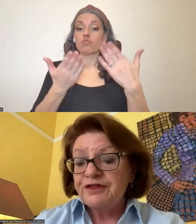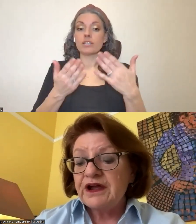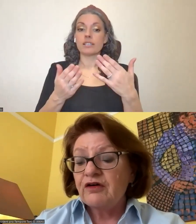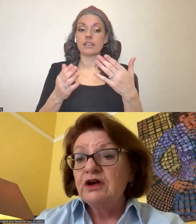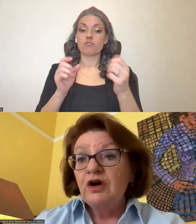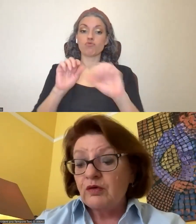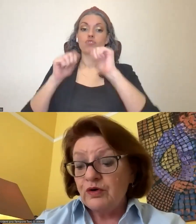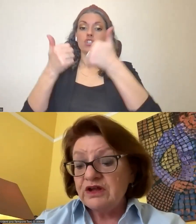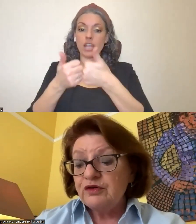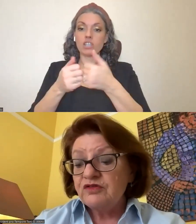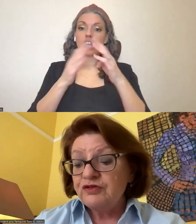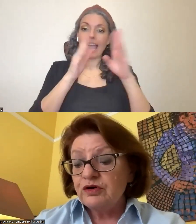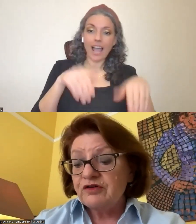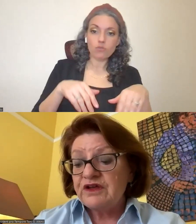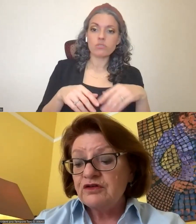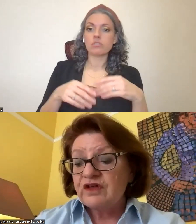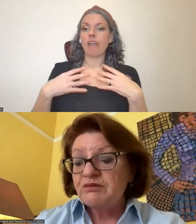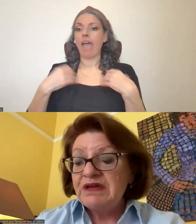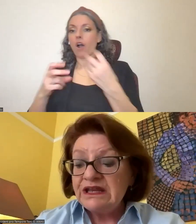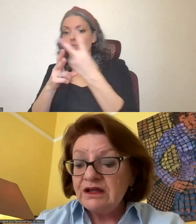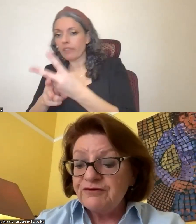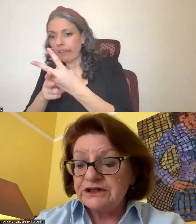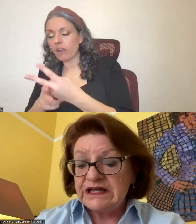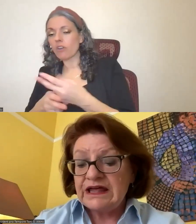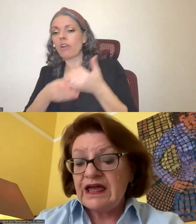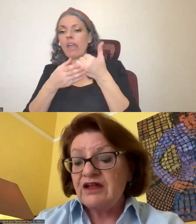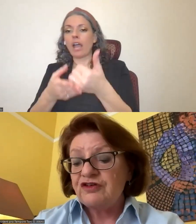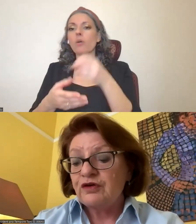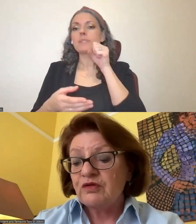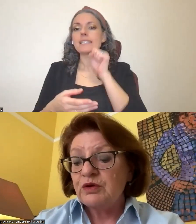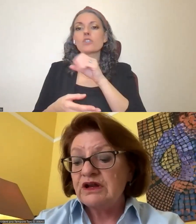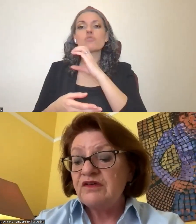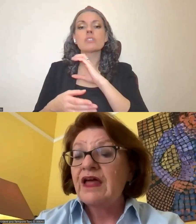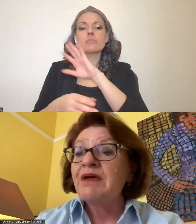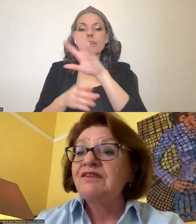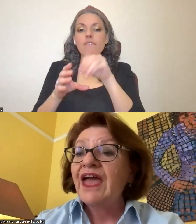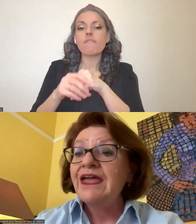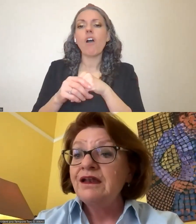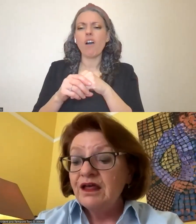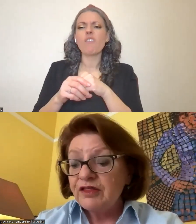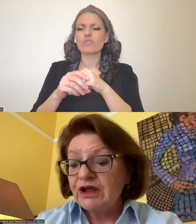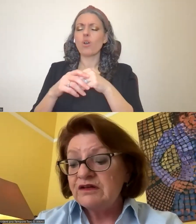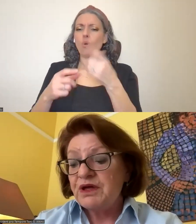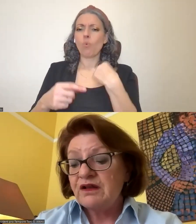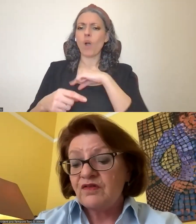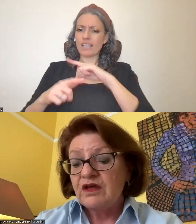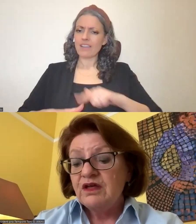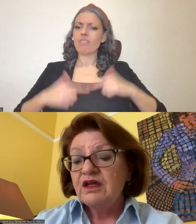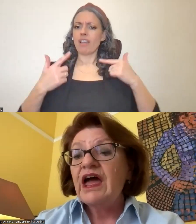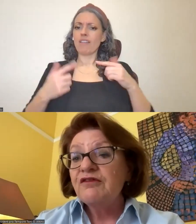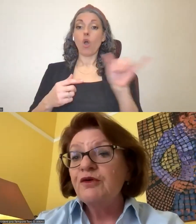or healthcare, or working to ensure our seniors can meaningfully engage in their communities and maintain their